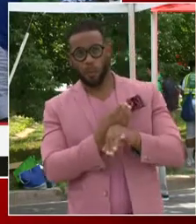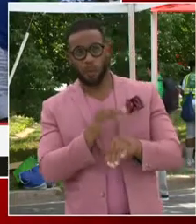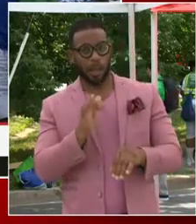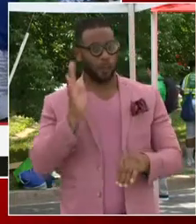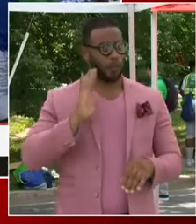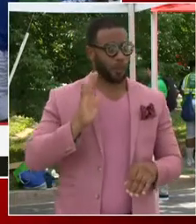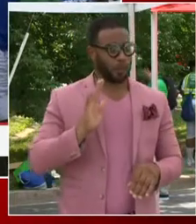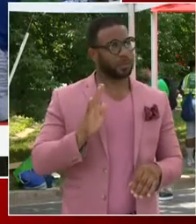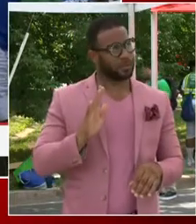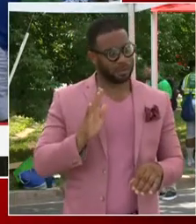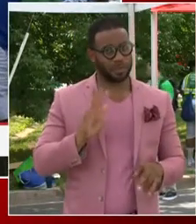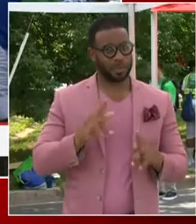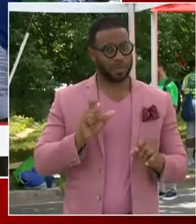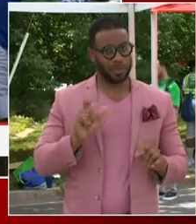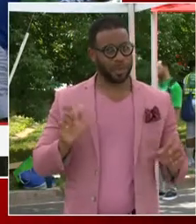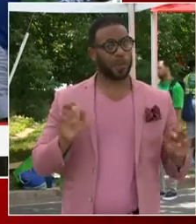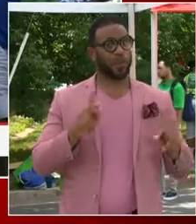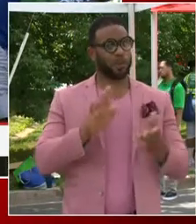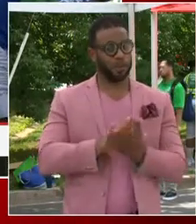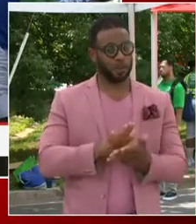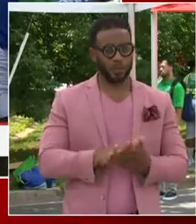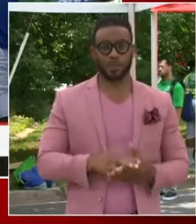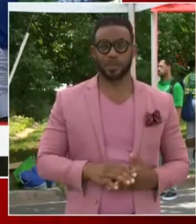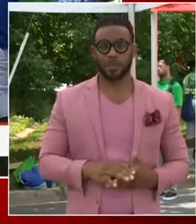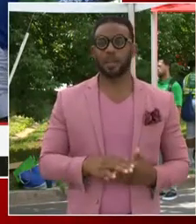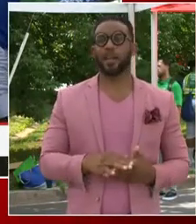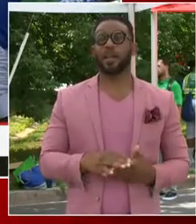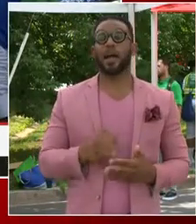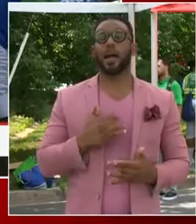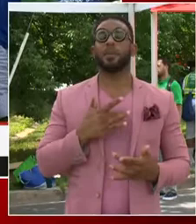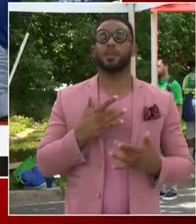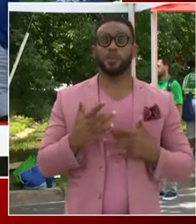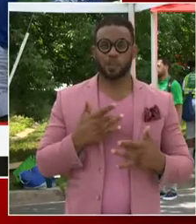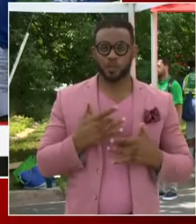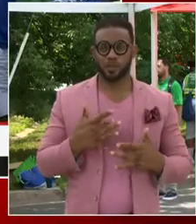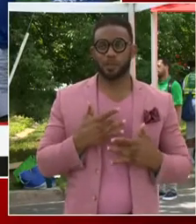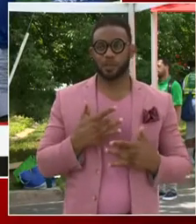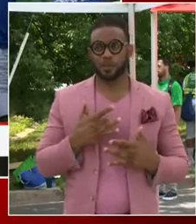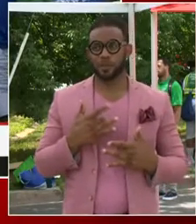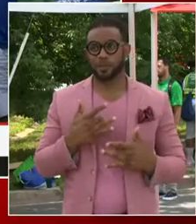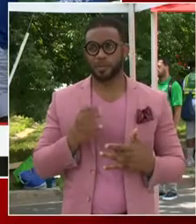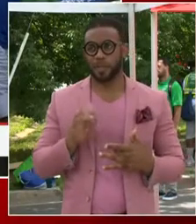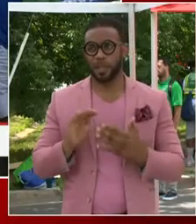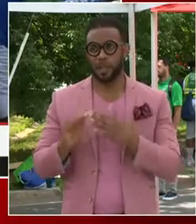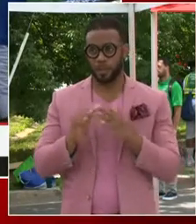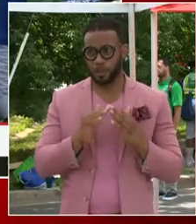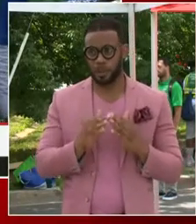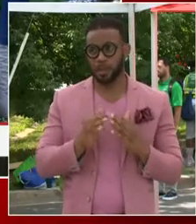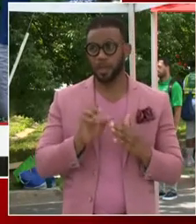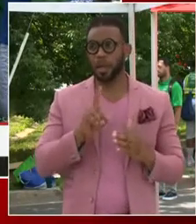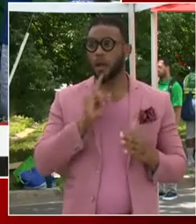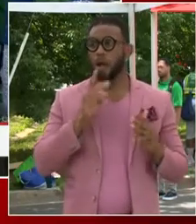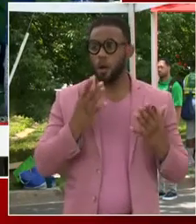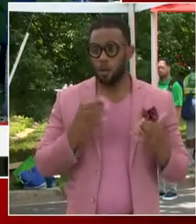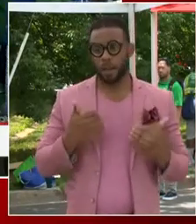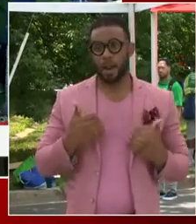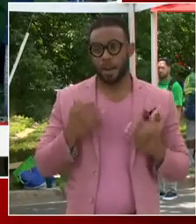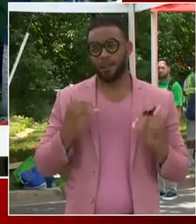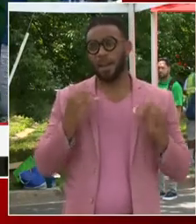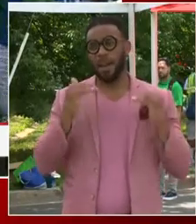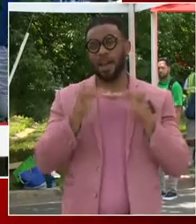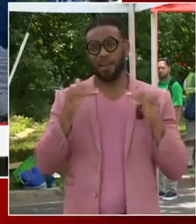as they have been, and children need to go to school. So I am concerned that communities that already have